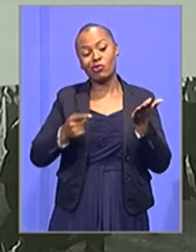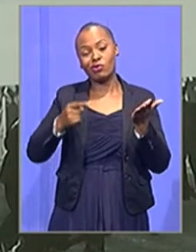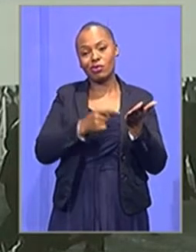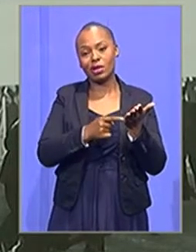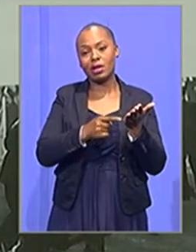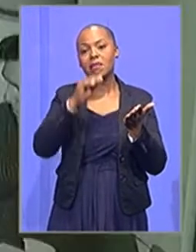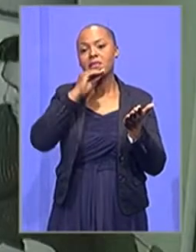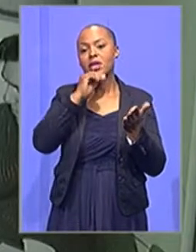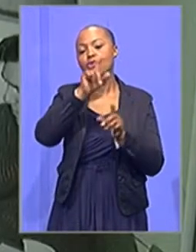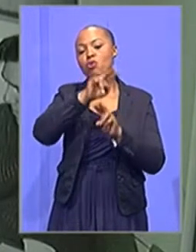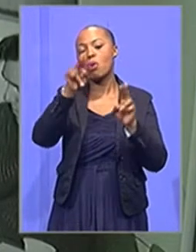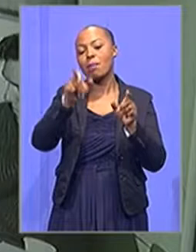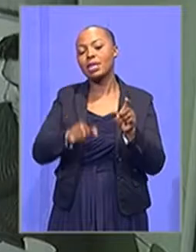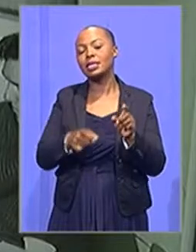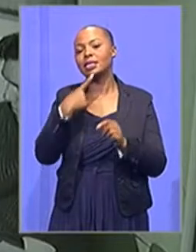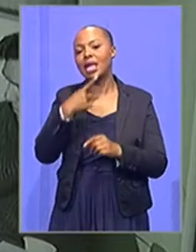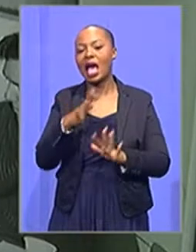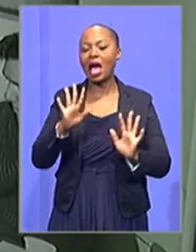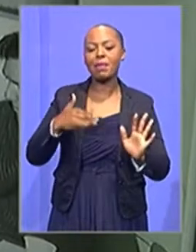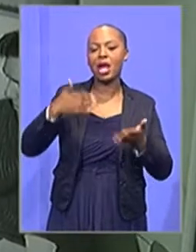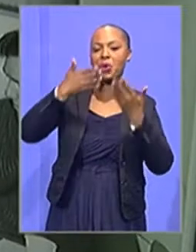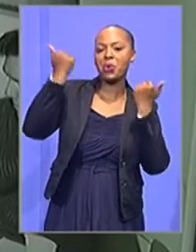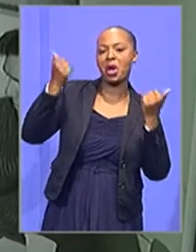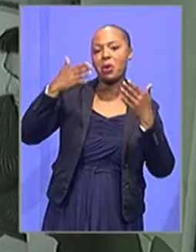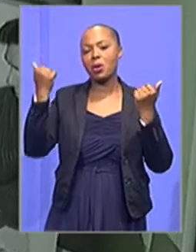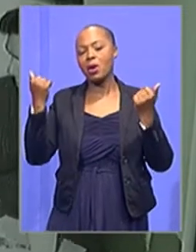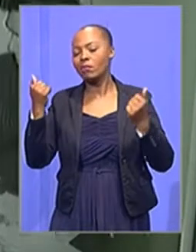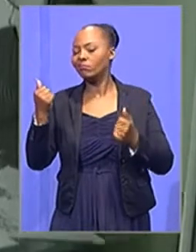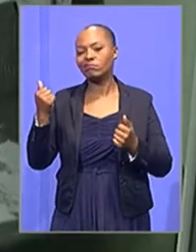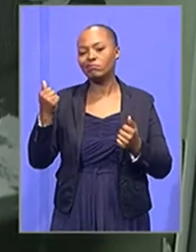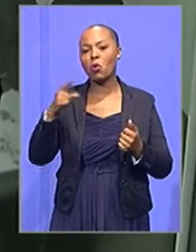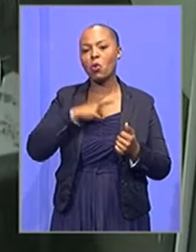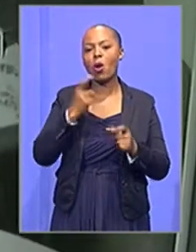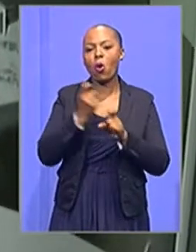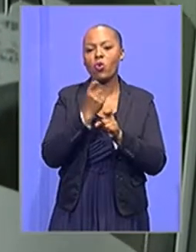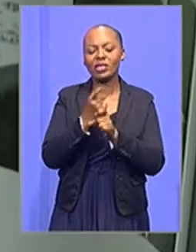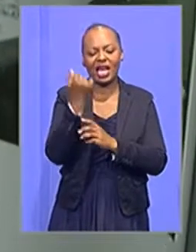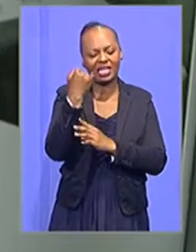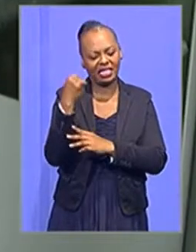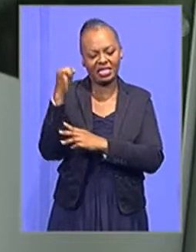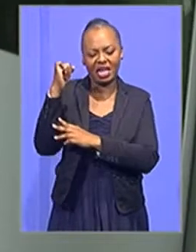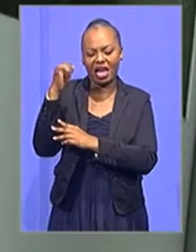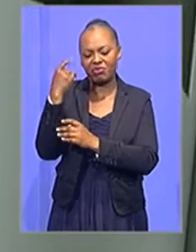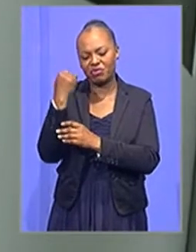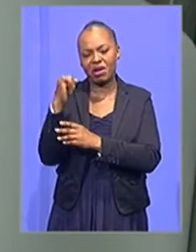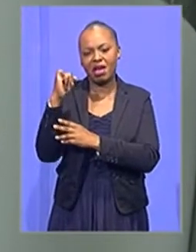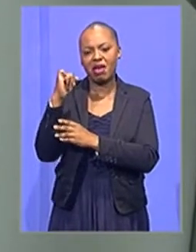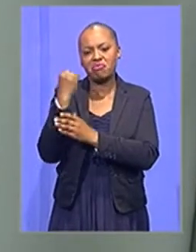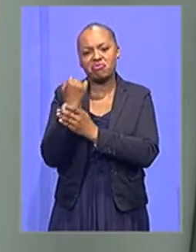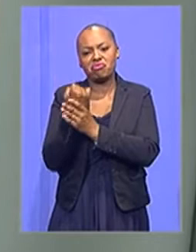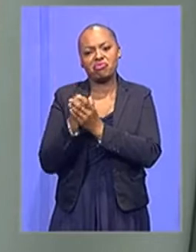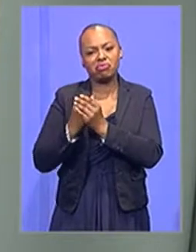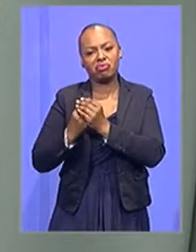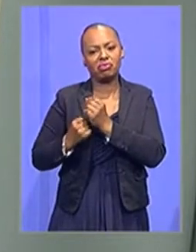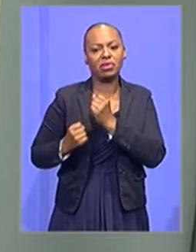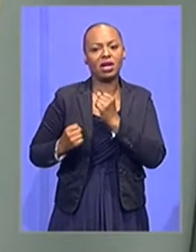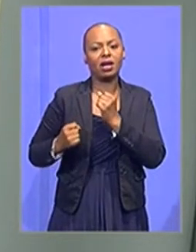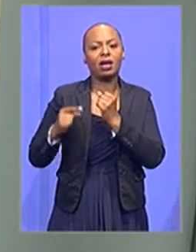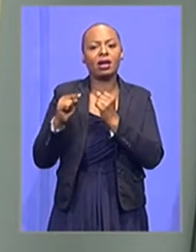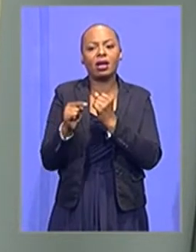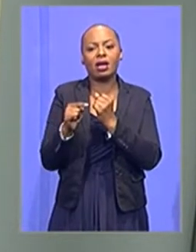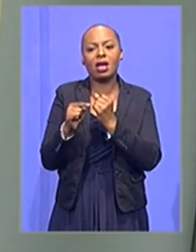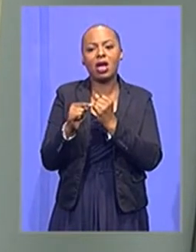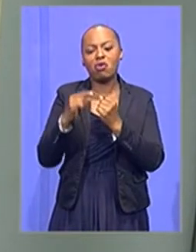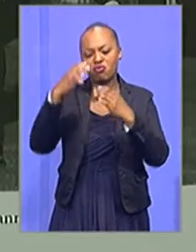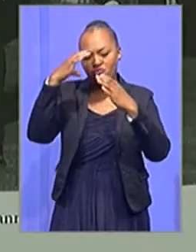know, and the kind of denialism that we still see in confronting the past in South Africa, hopefully